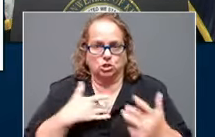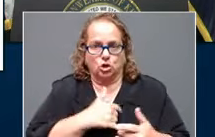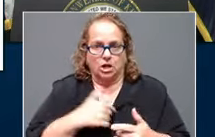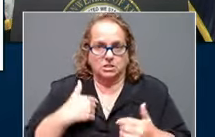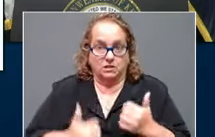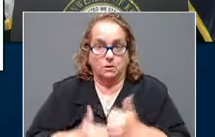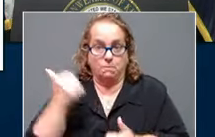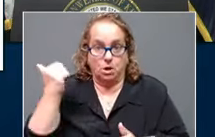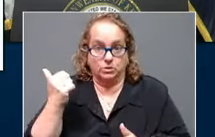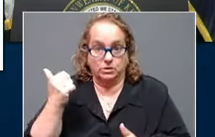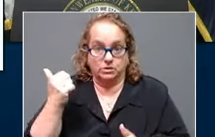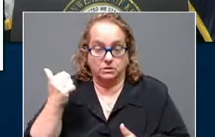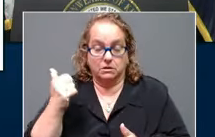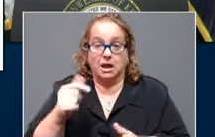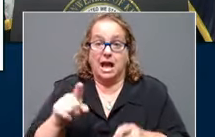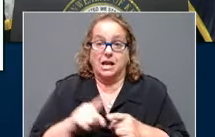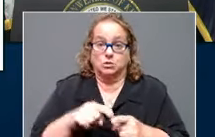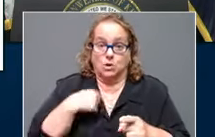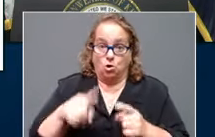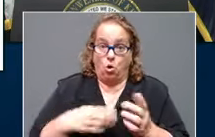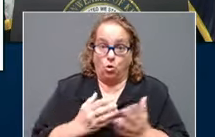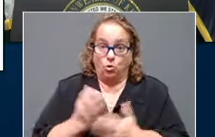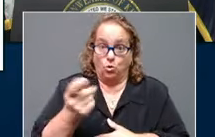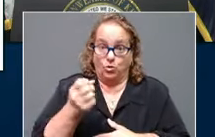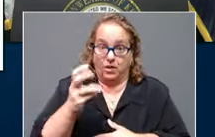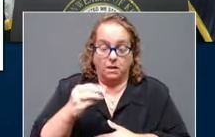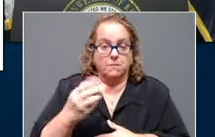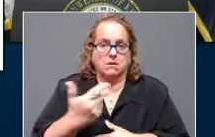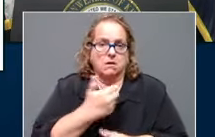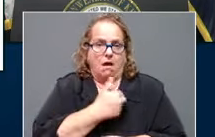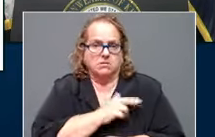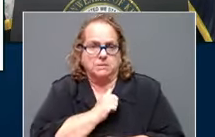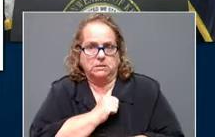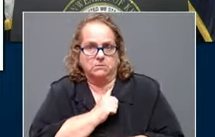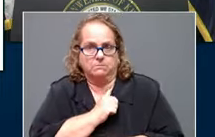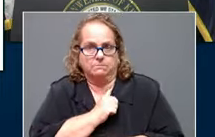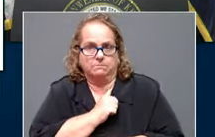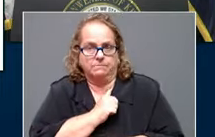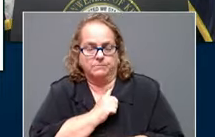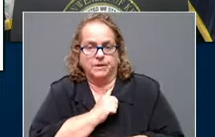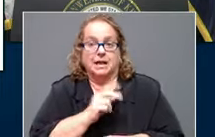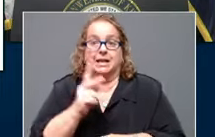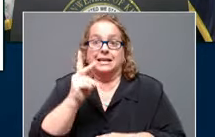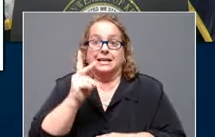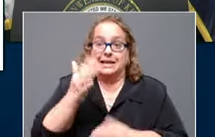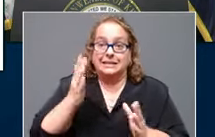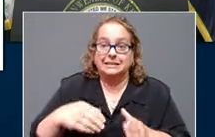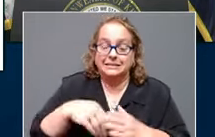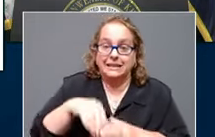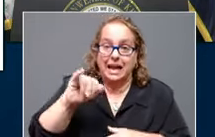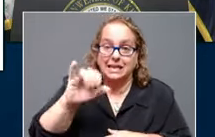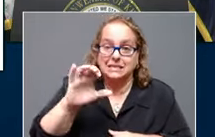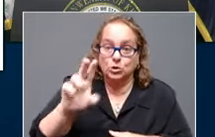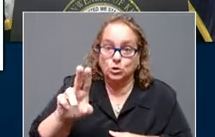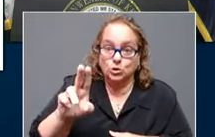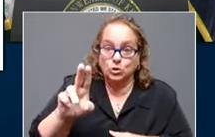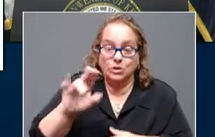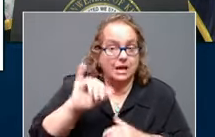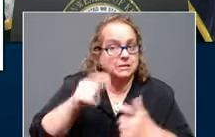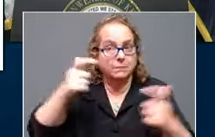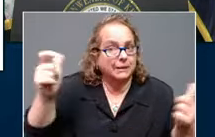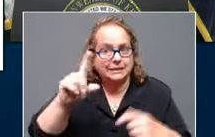we show these, I want you to look at the slope, how quickly these numbers are